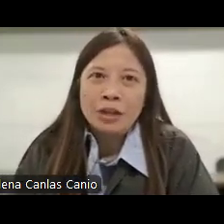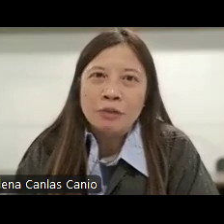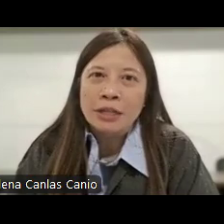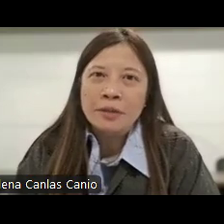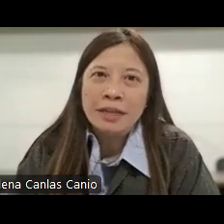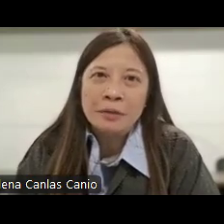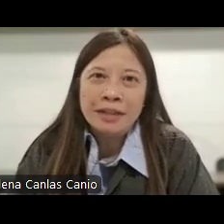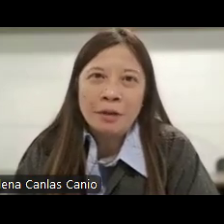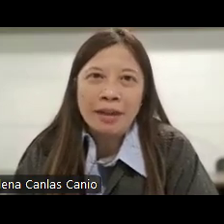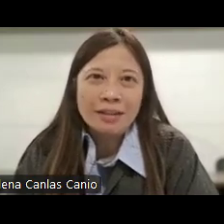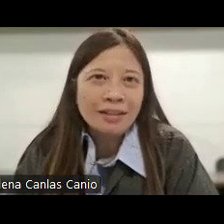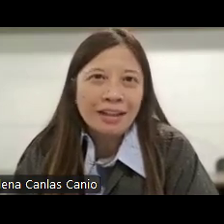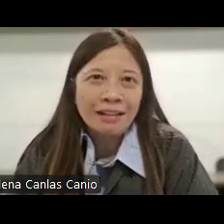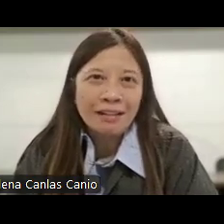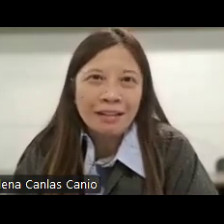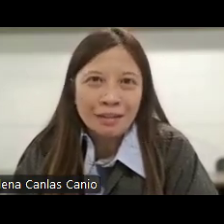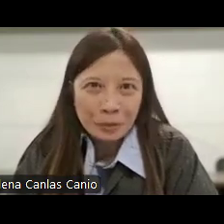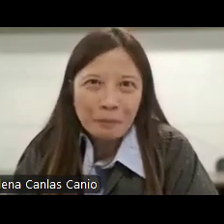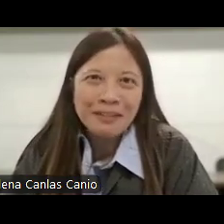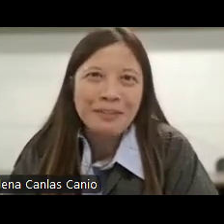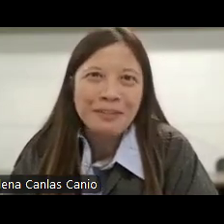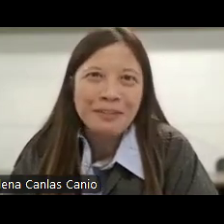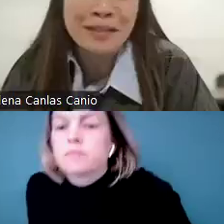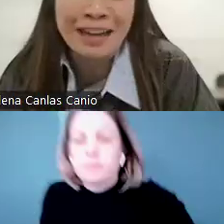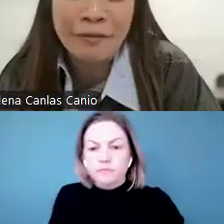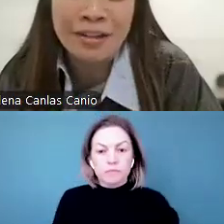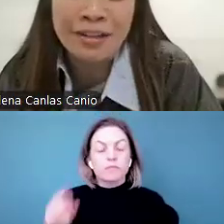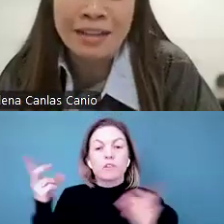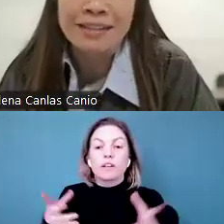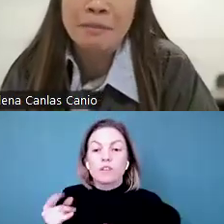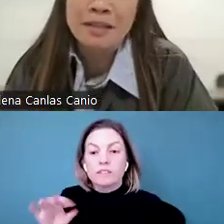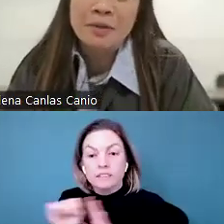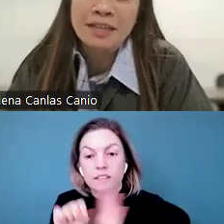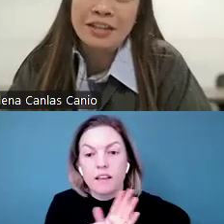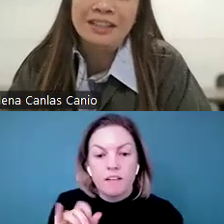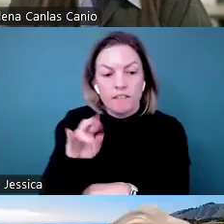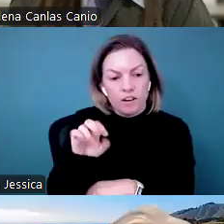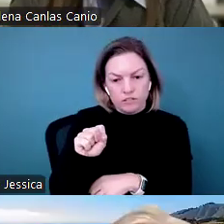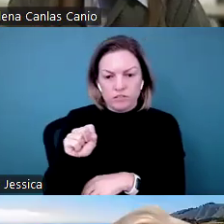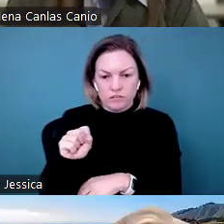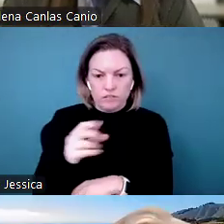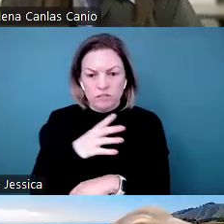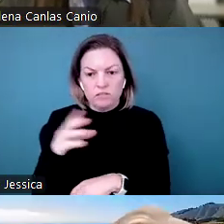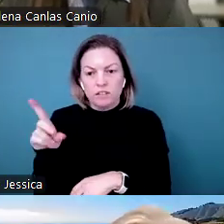and Mendoza, who's here with us in this room, Director of State Affairs at Alzheimer's.